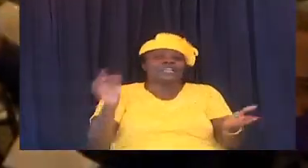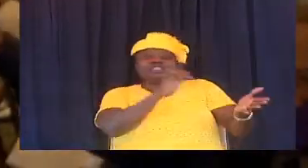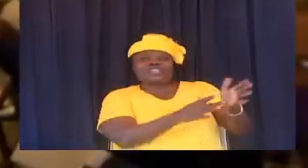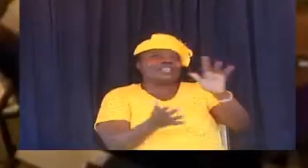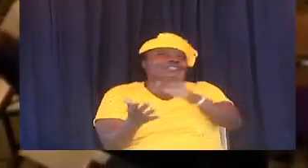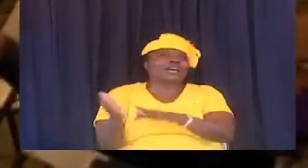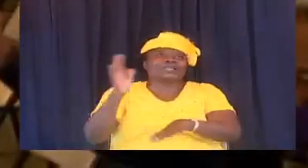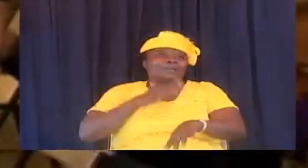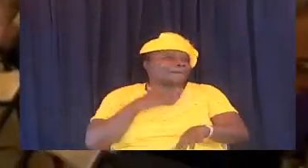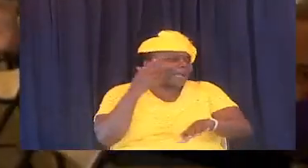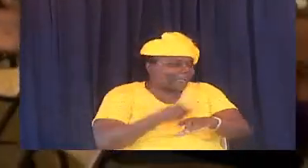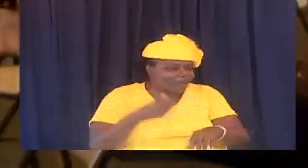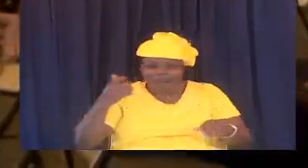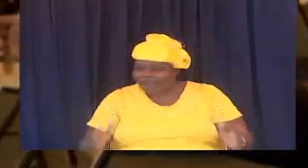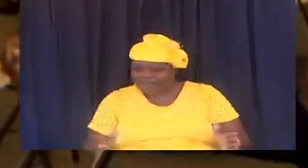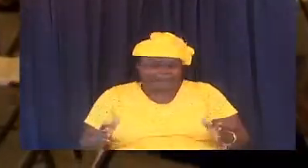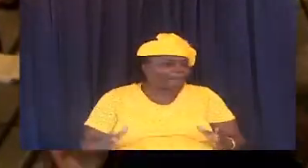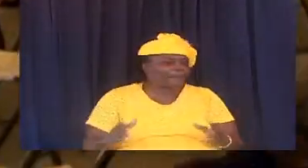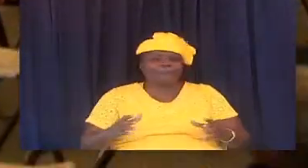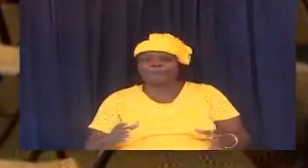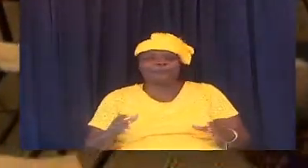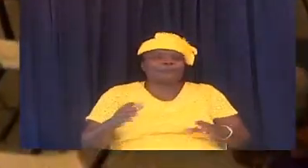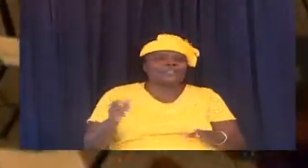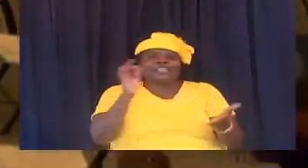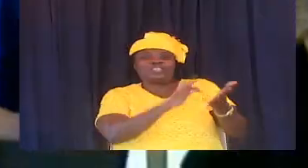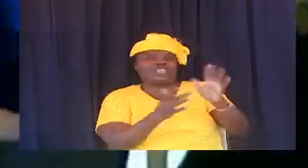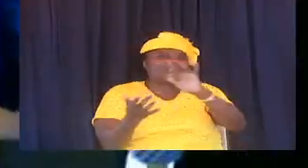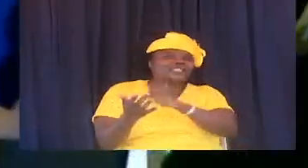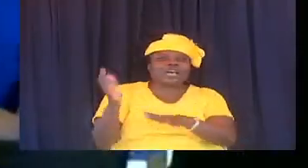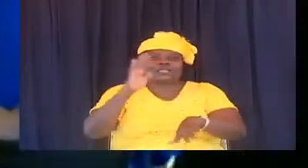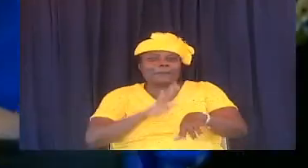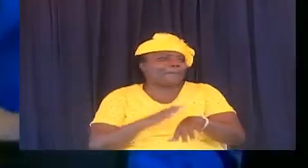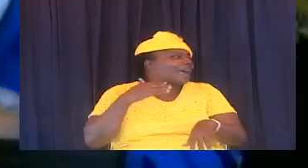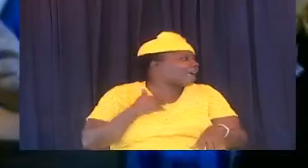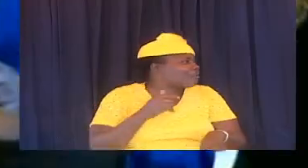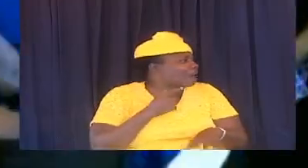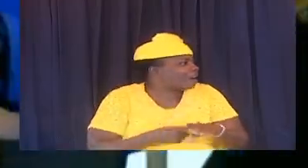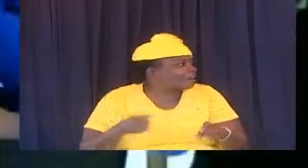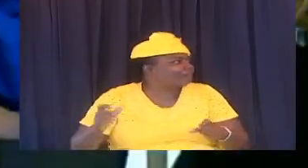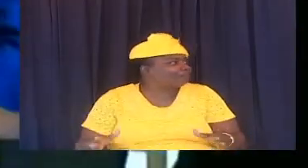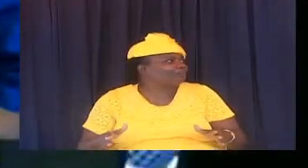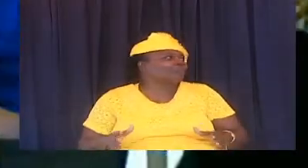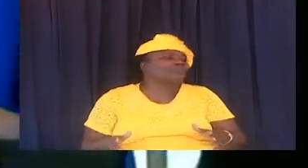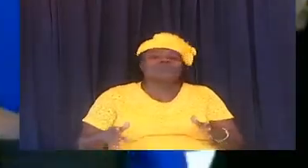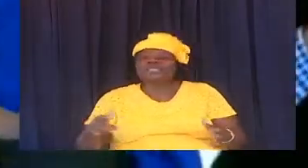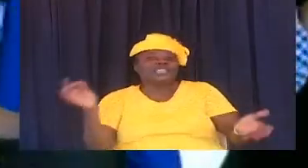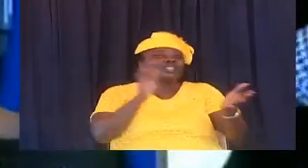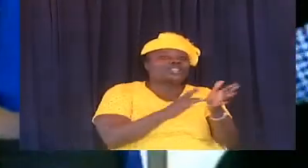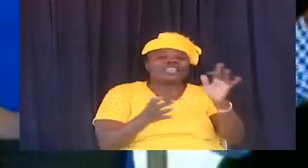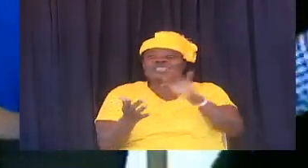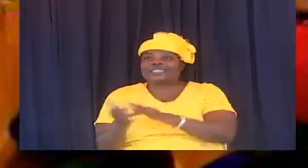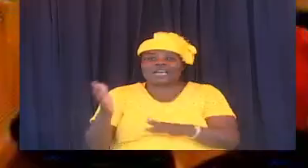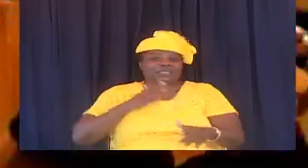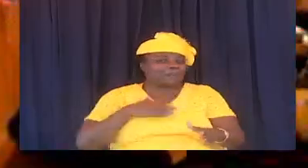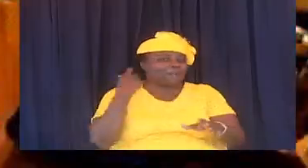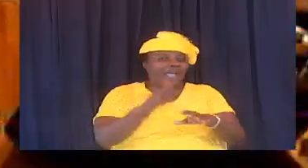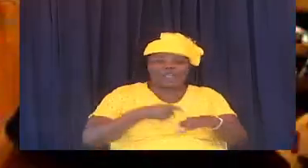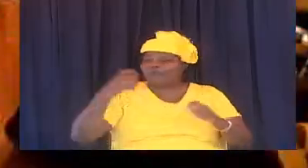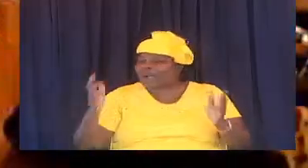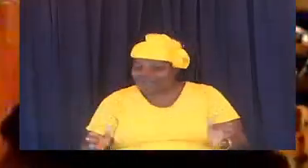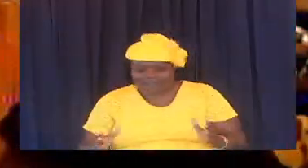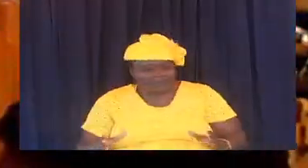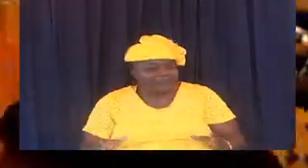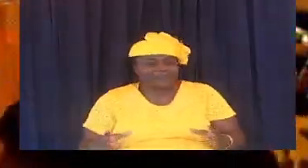call him? Jesus, my rock. What do you call him? Jesus, my rock. What do you call him? Jesus,